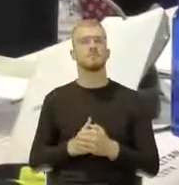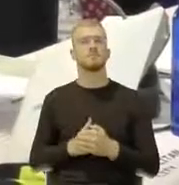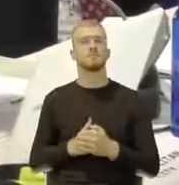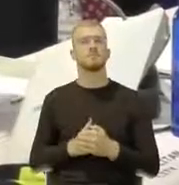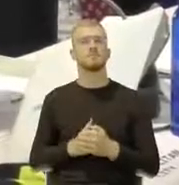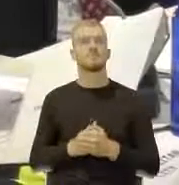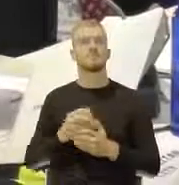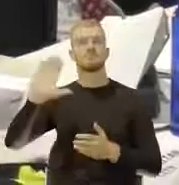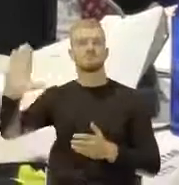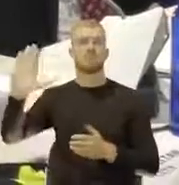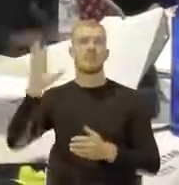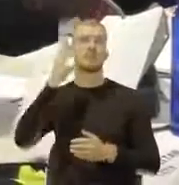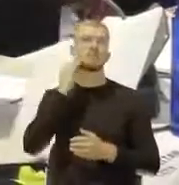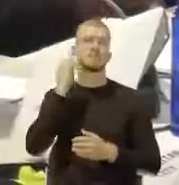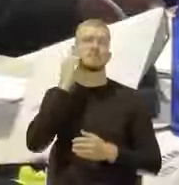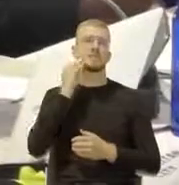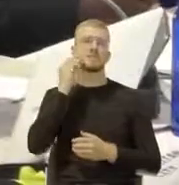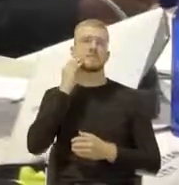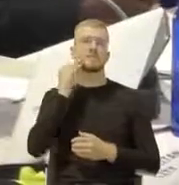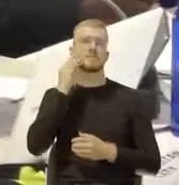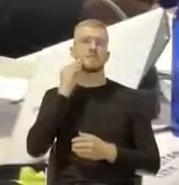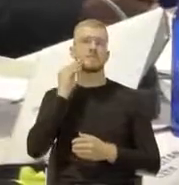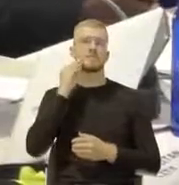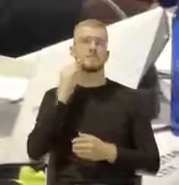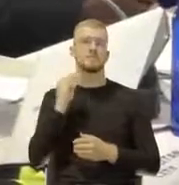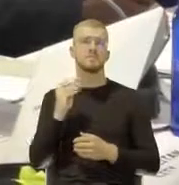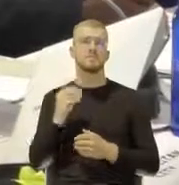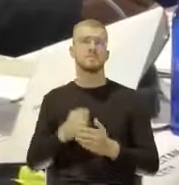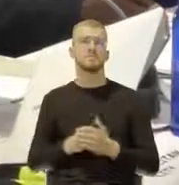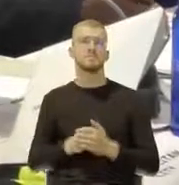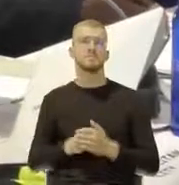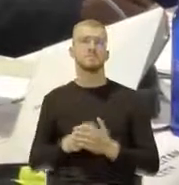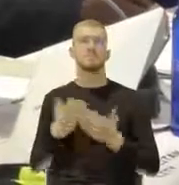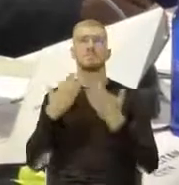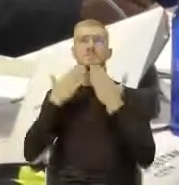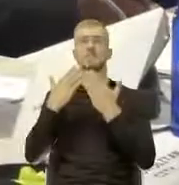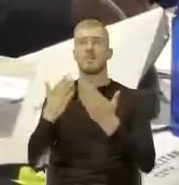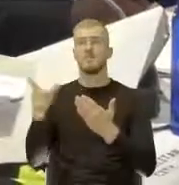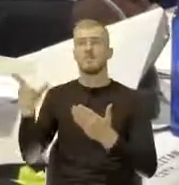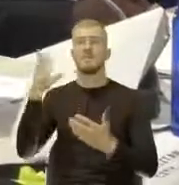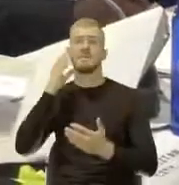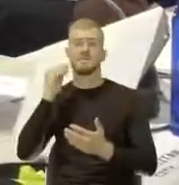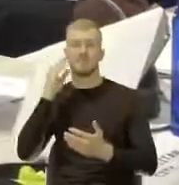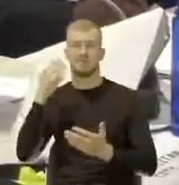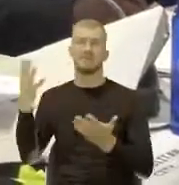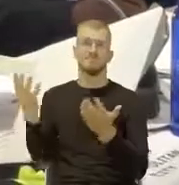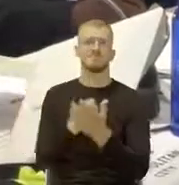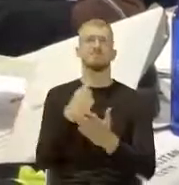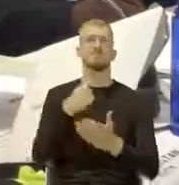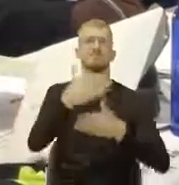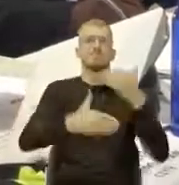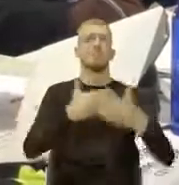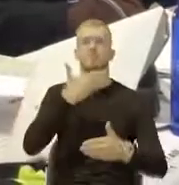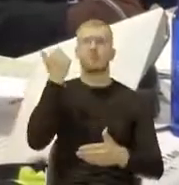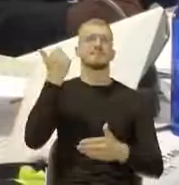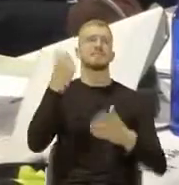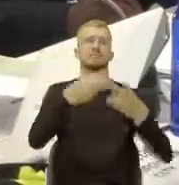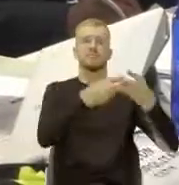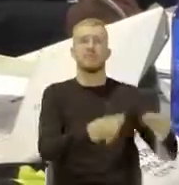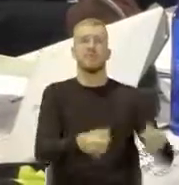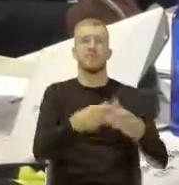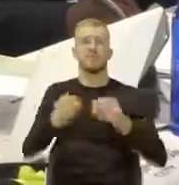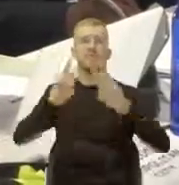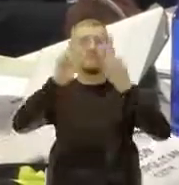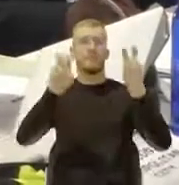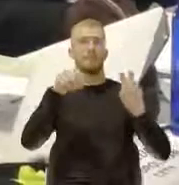better policy options to respond to urban challenges. We'd like to invite you all, local